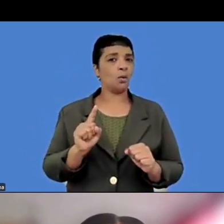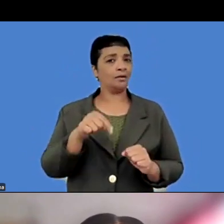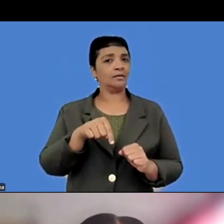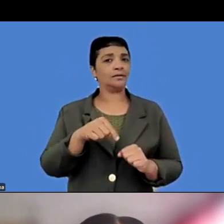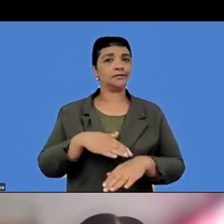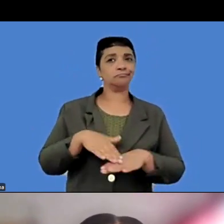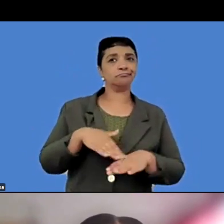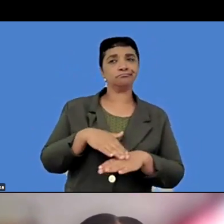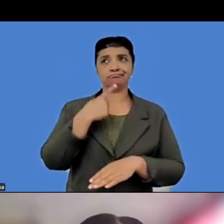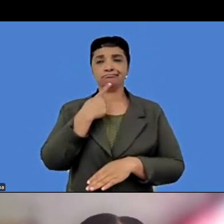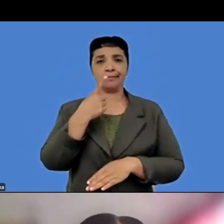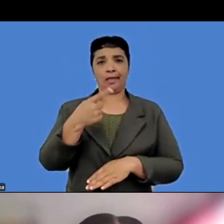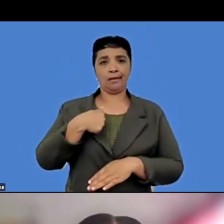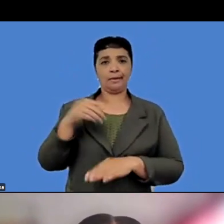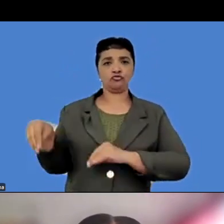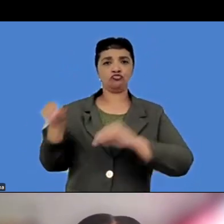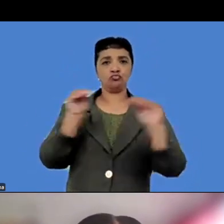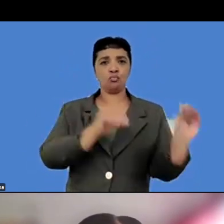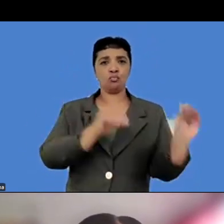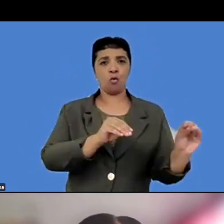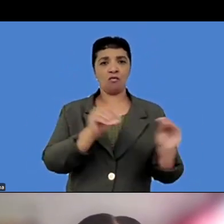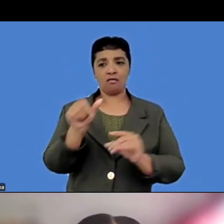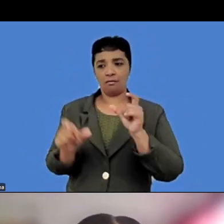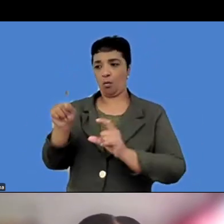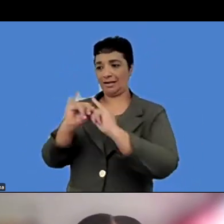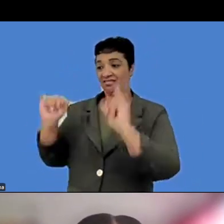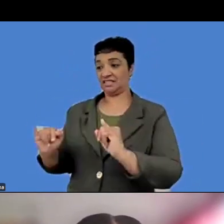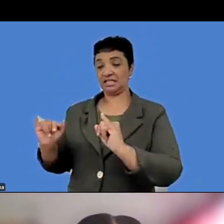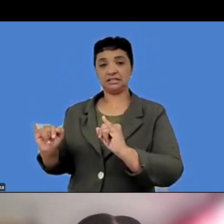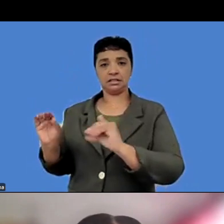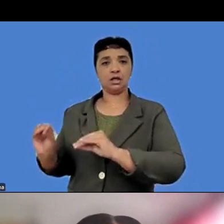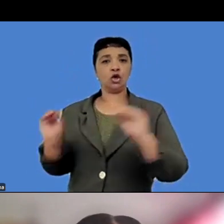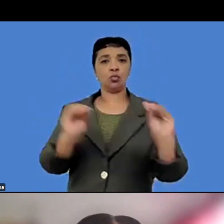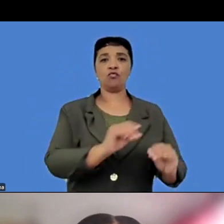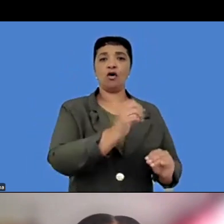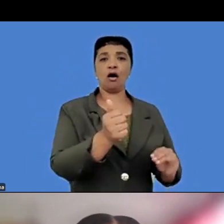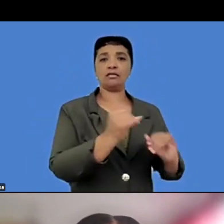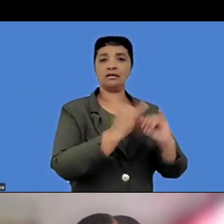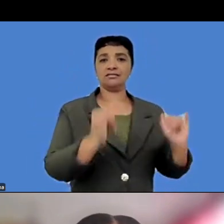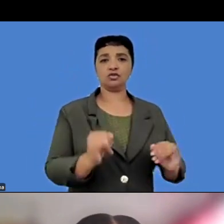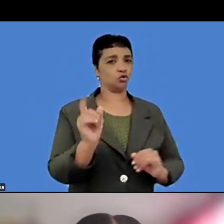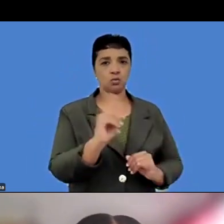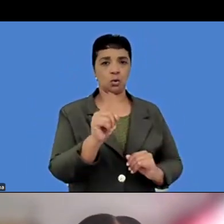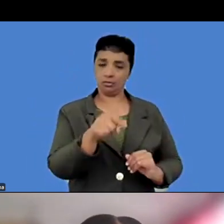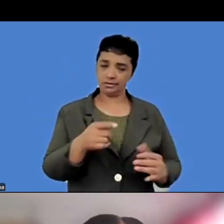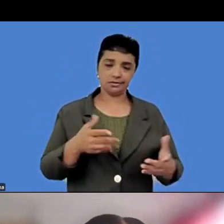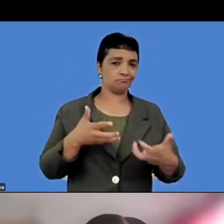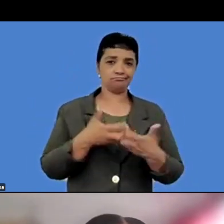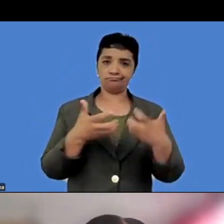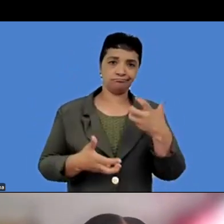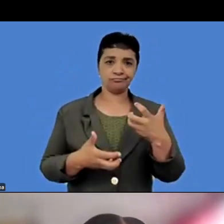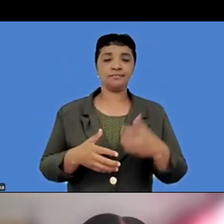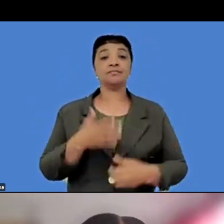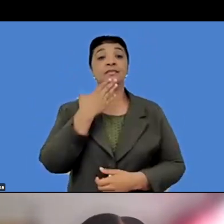excuses for simply transferring people from one facility to another. Thank you for this